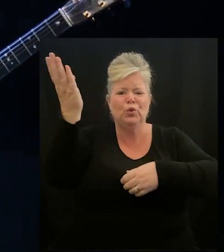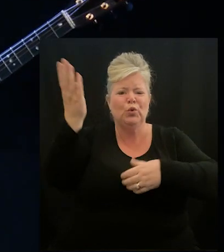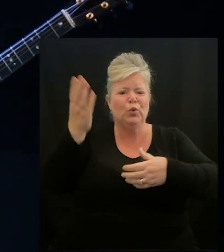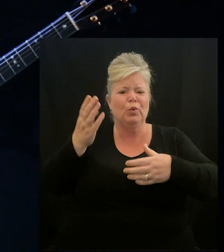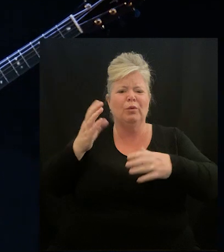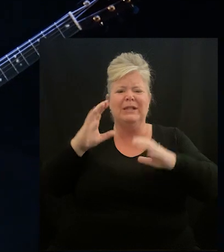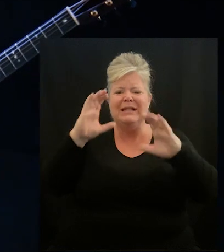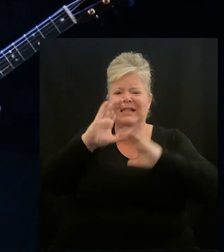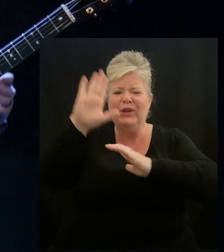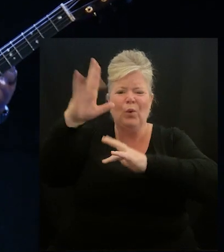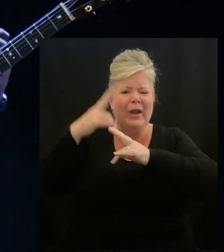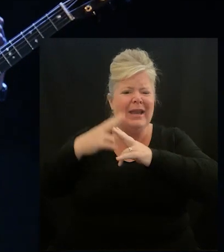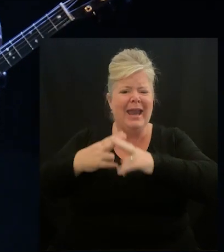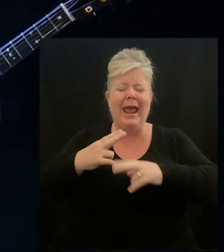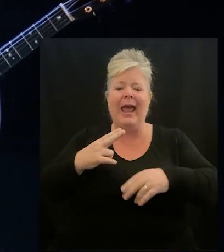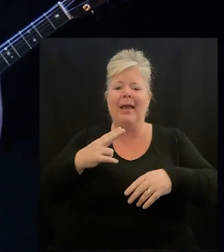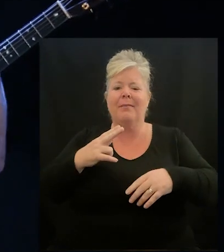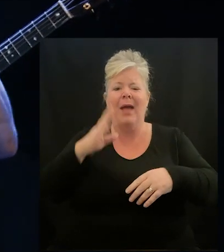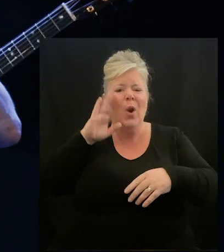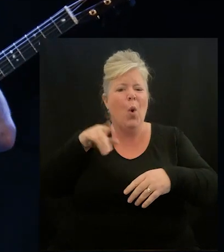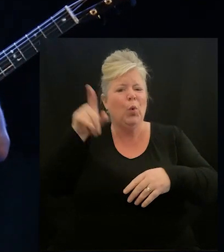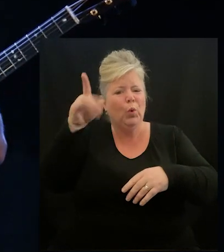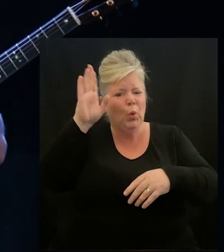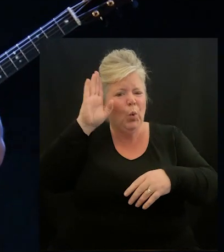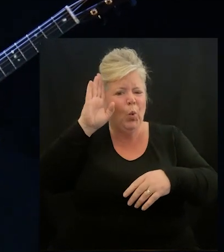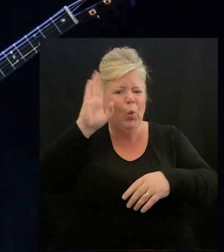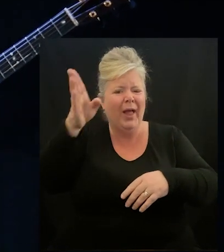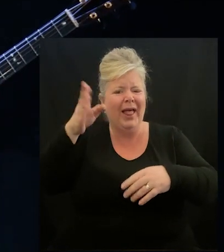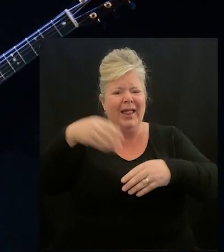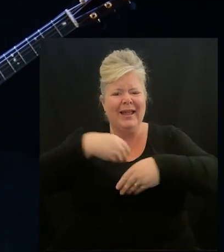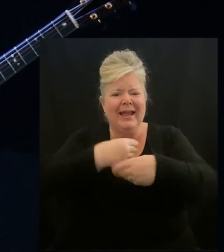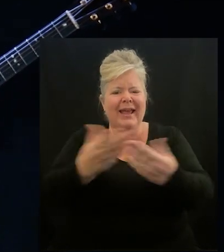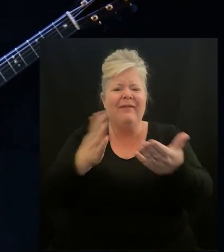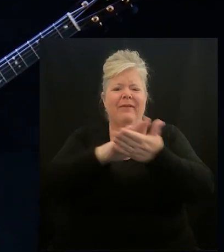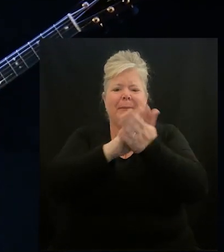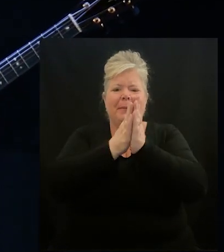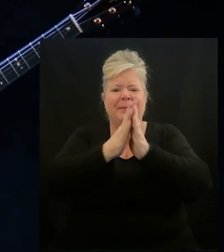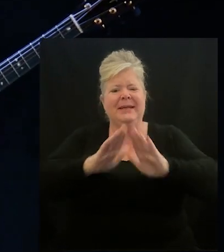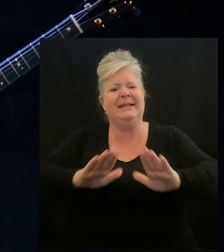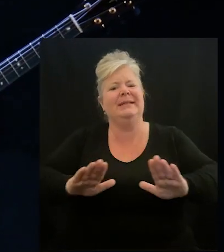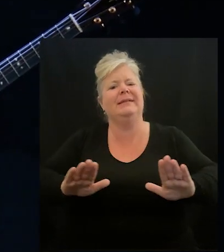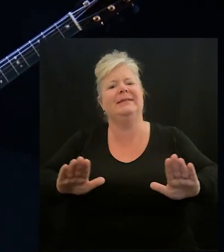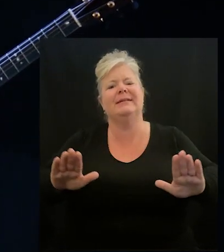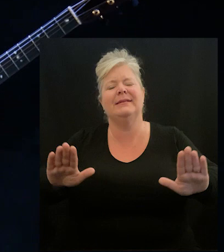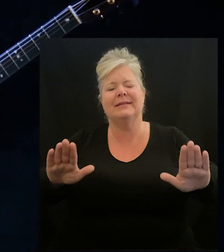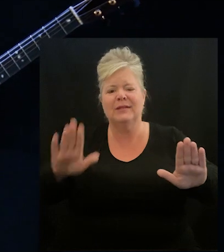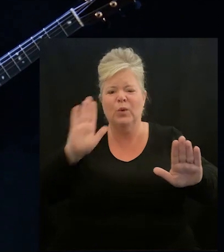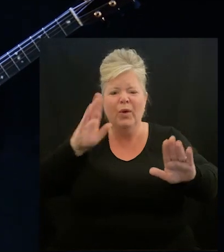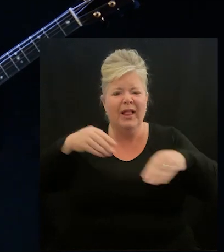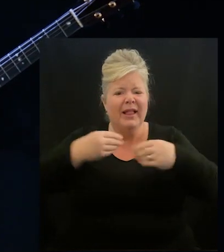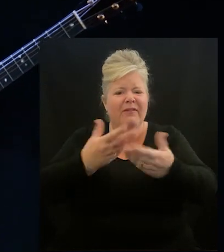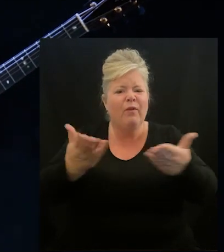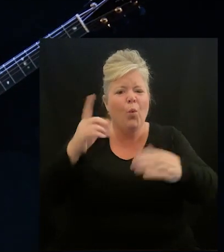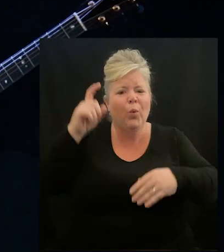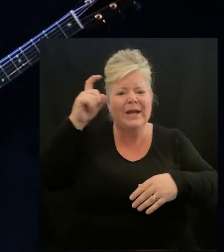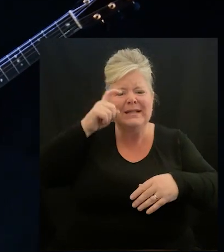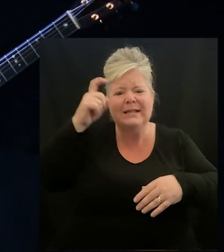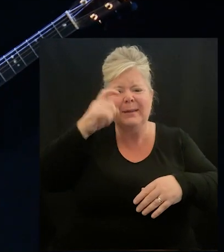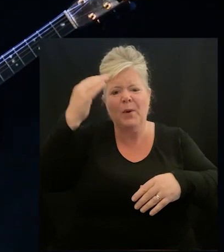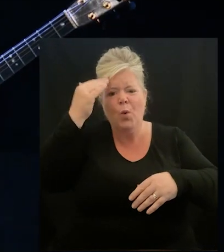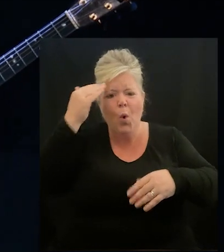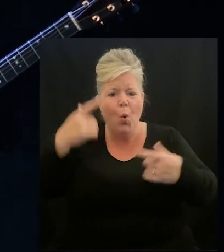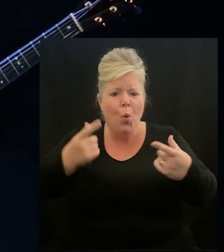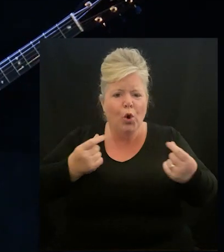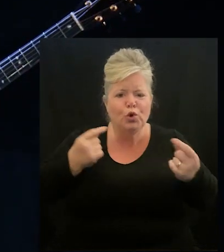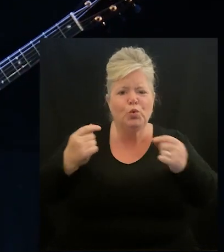would seek you, God, you will give them the peace that surpasses all understanding. You will give them wisdom for what they're